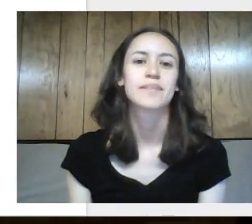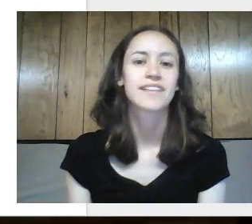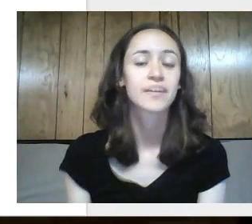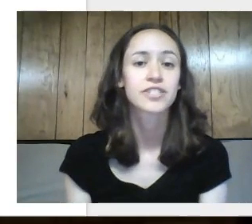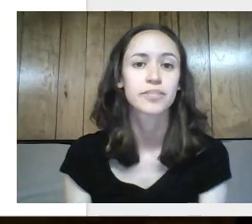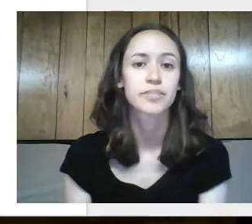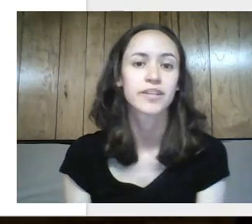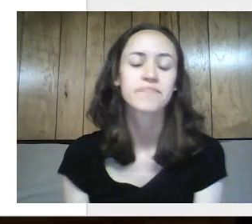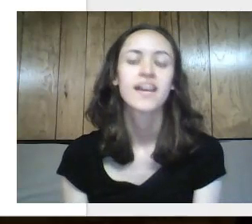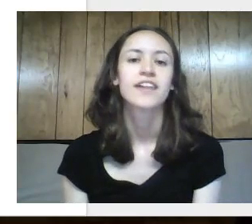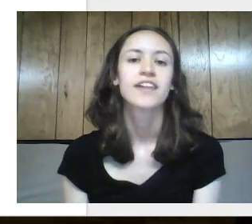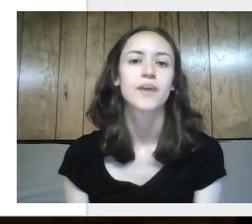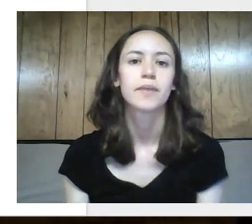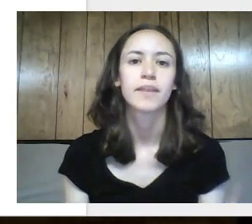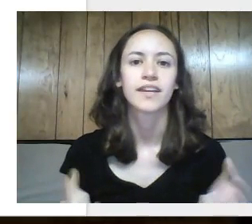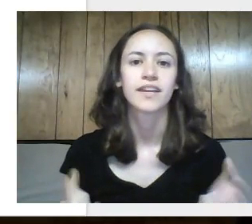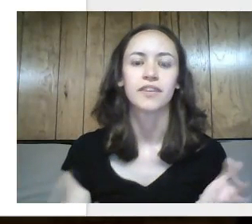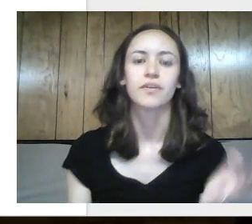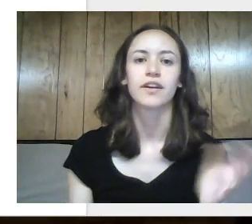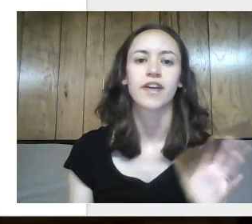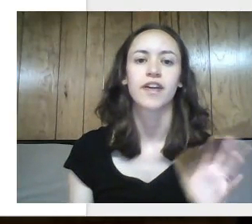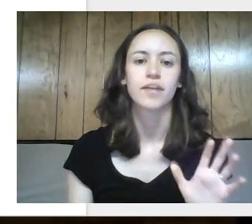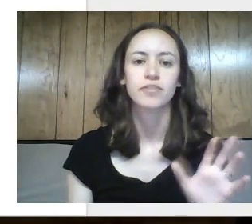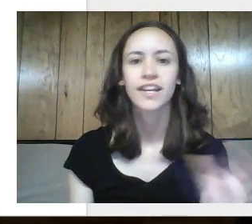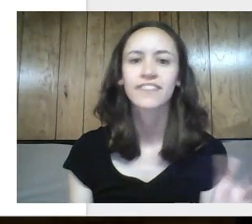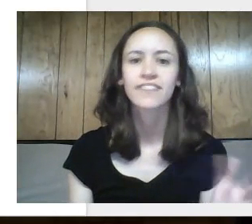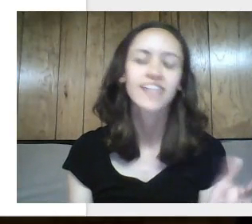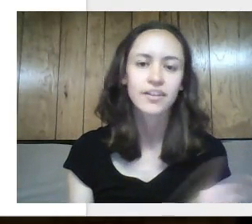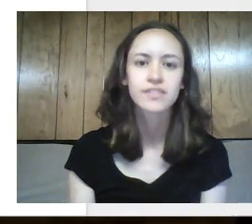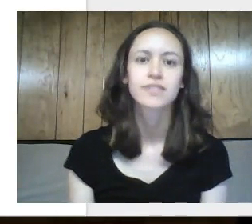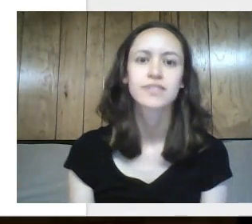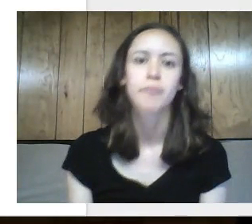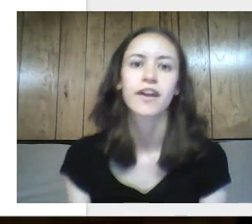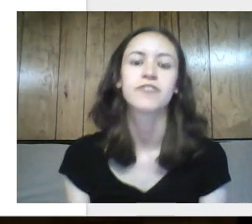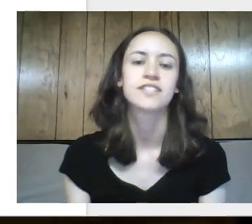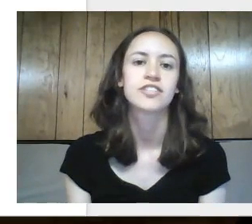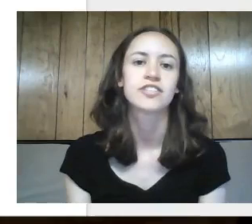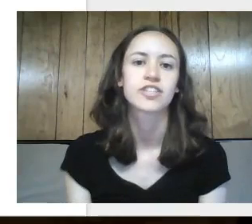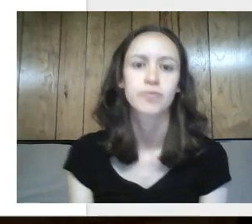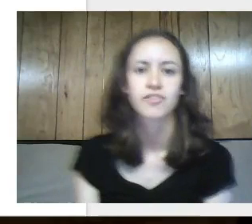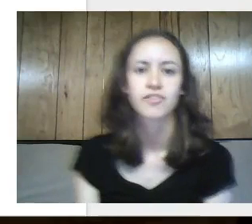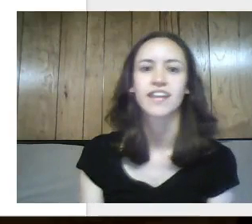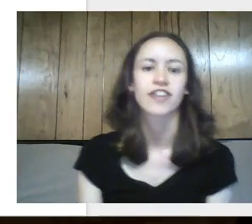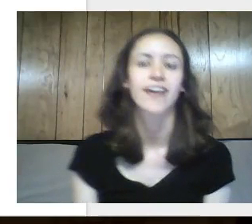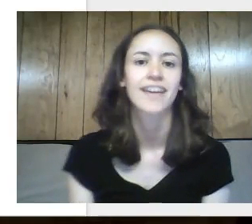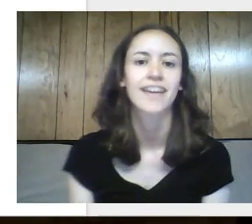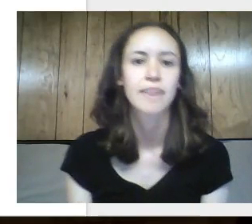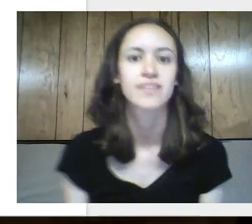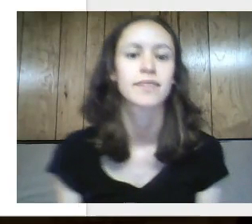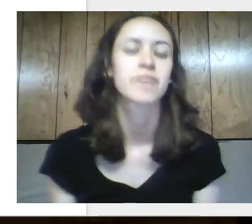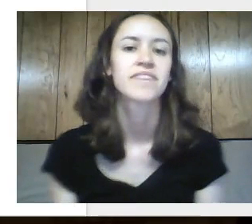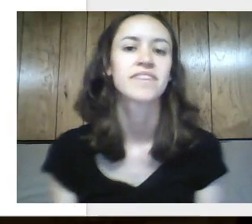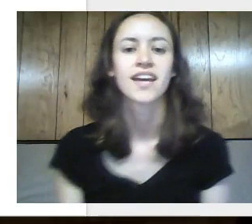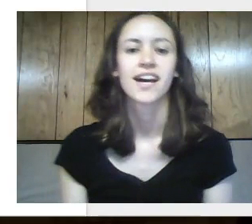I am a sign language interpreter, and so I'll be making your training videos to prepare you to teach the interpretive sign track at camp